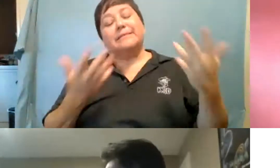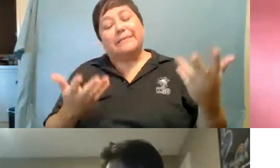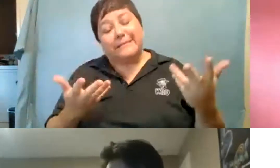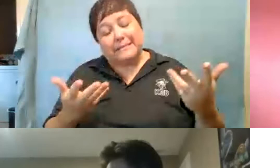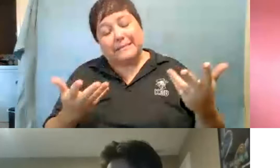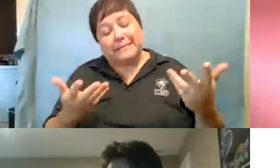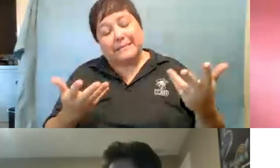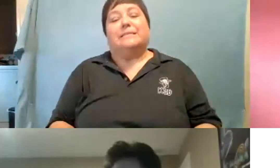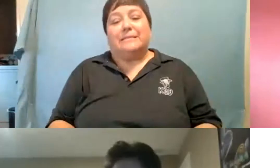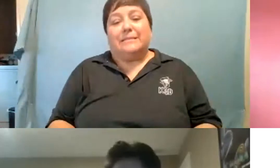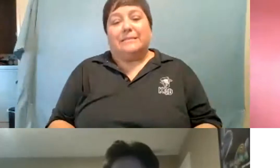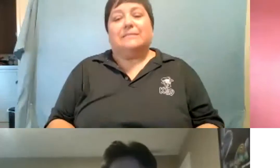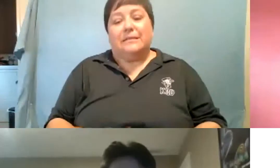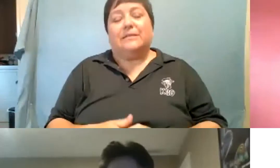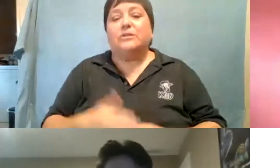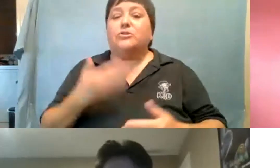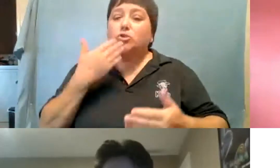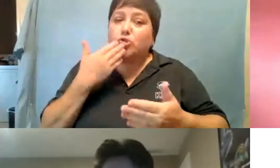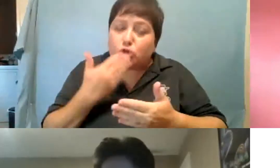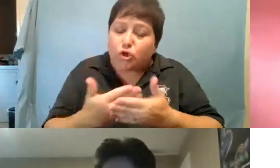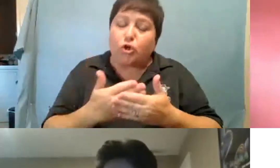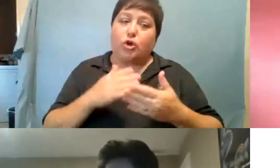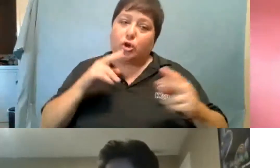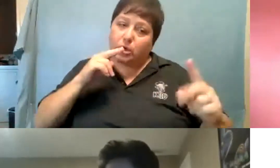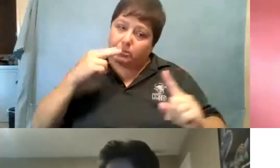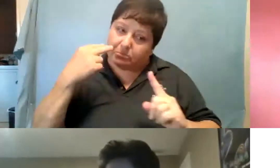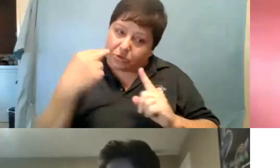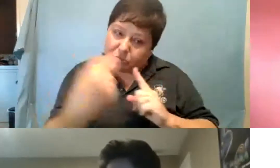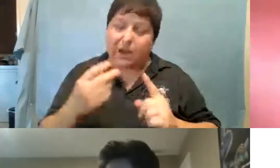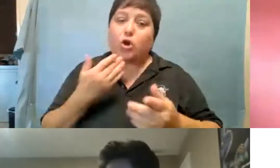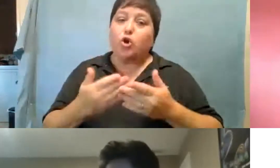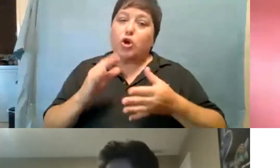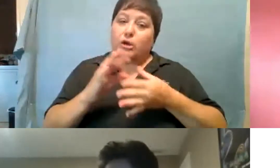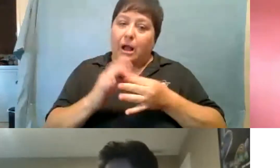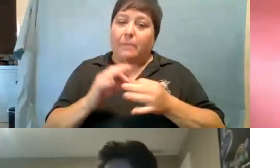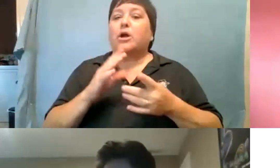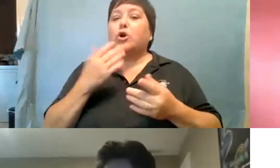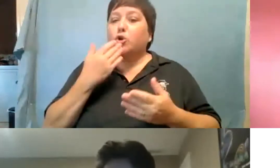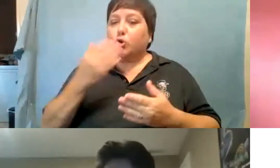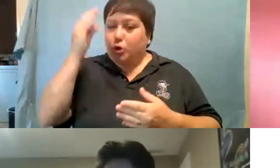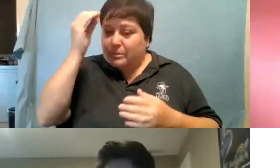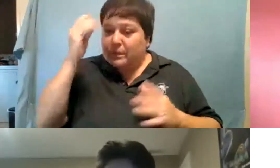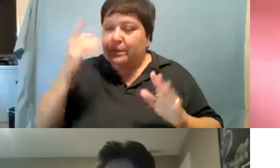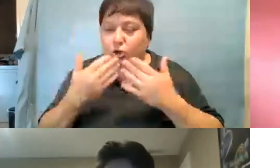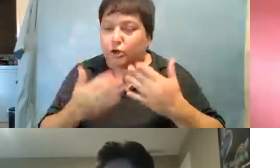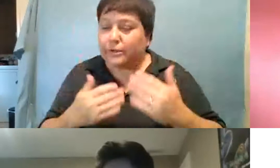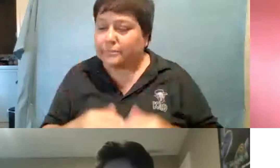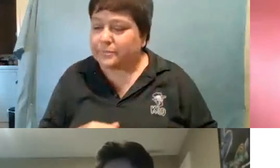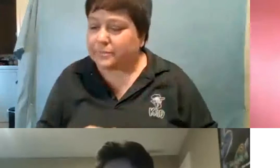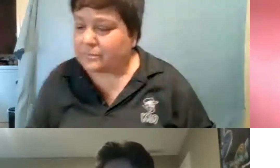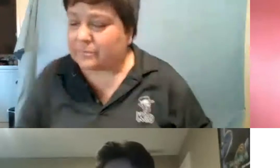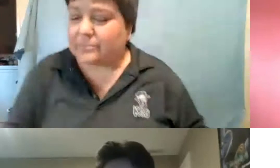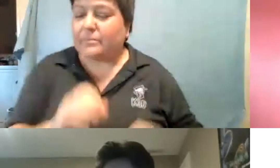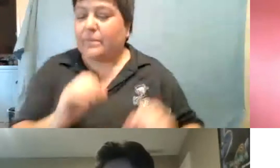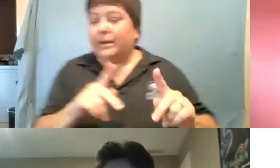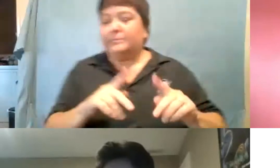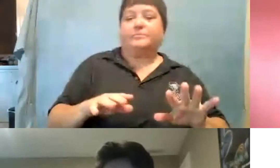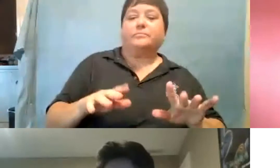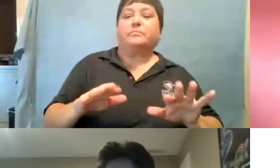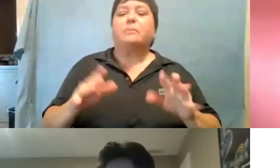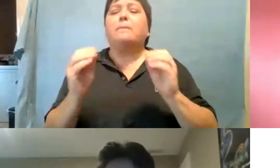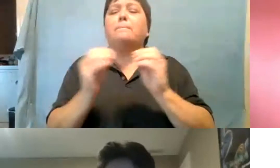observations and comments. We really appreciate those. And there's gonna be additional opportunities